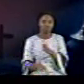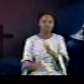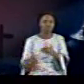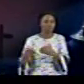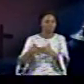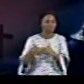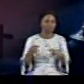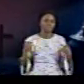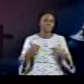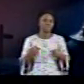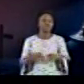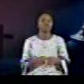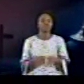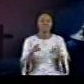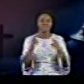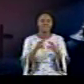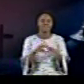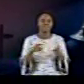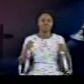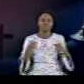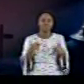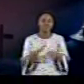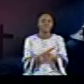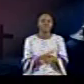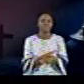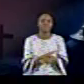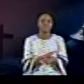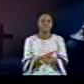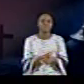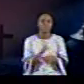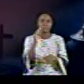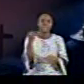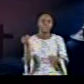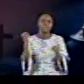excruciating. But after the prayer of the man of God tonight, she is free.